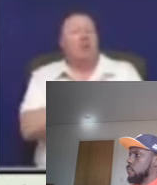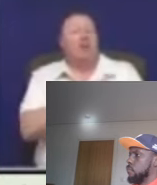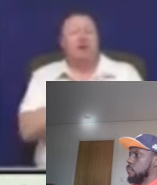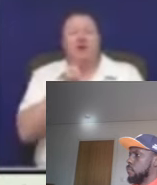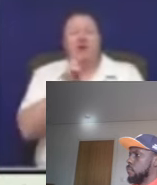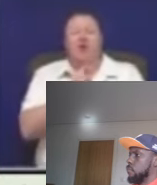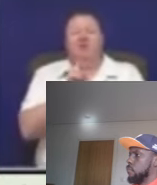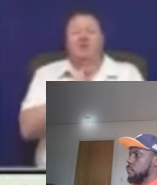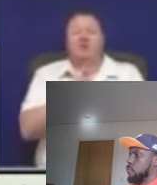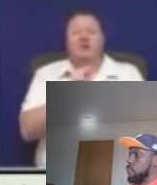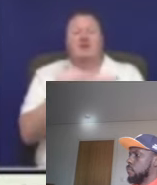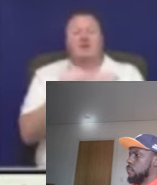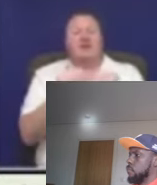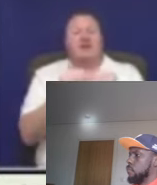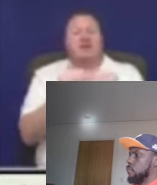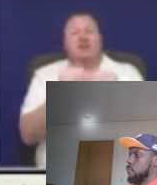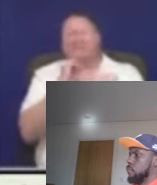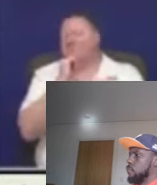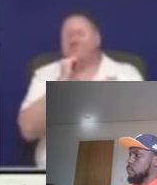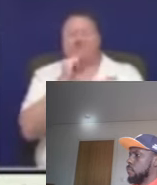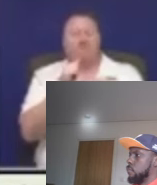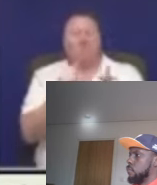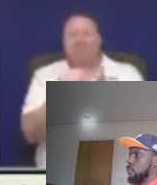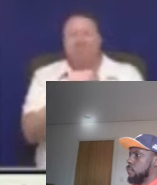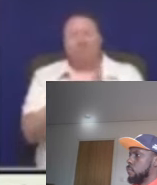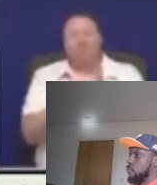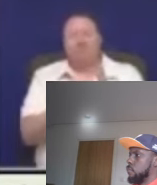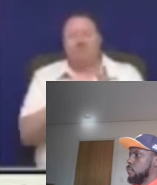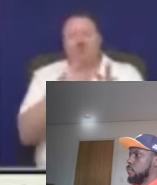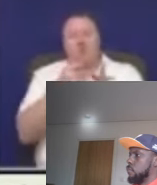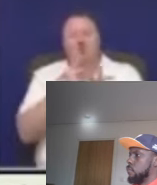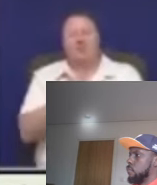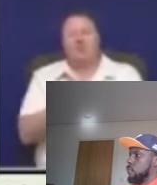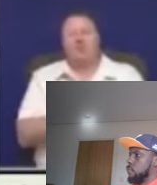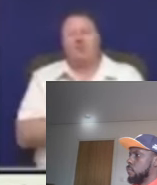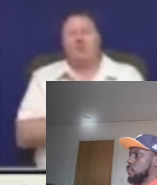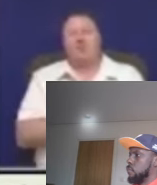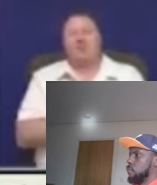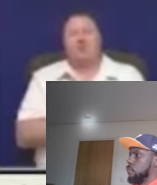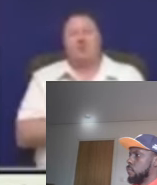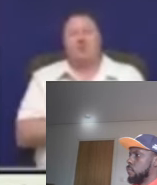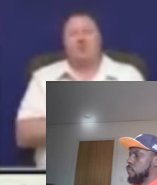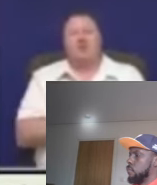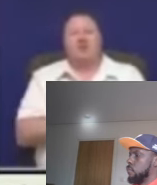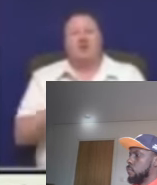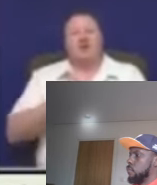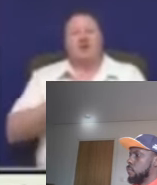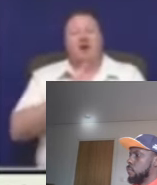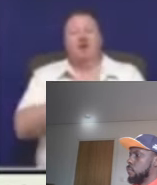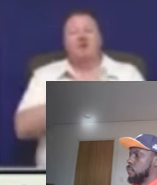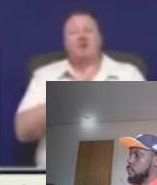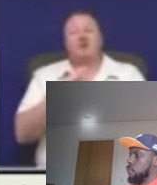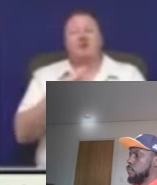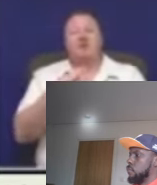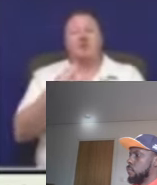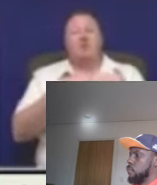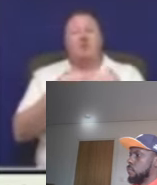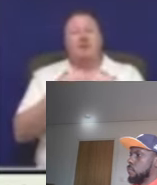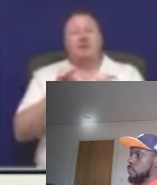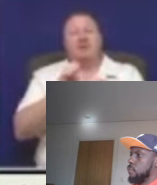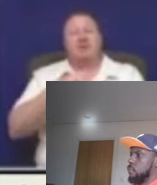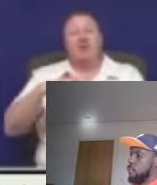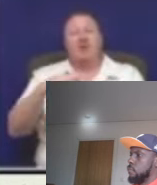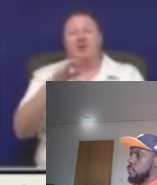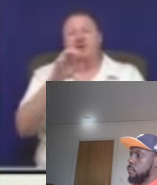oversight standards within our regulatory framework. We are addressing this by empowering the Council for the Built Environment, or the